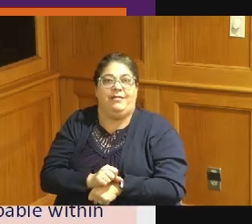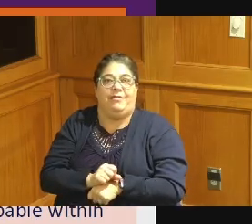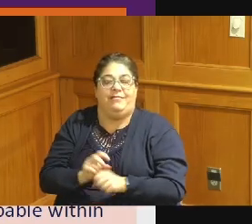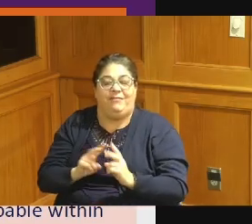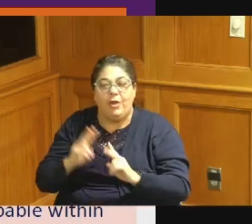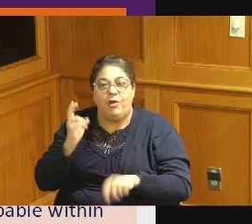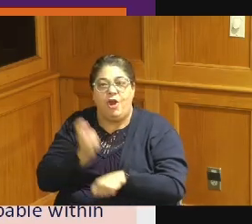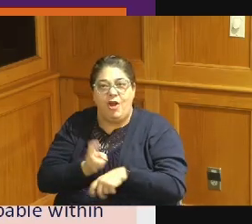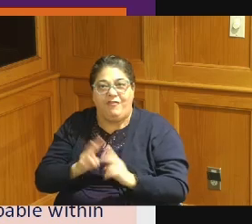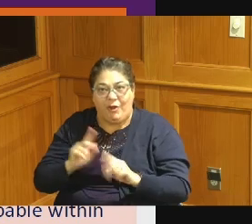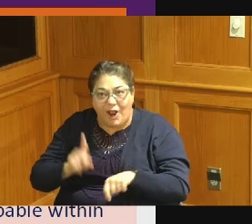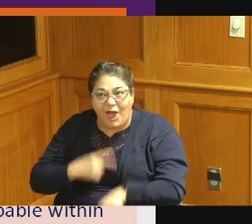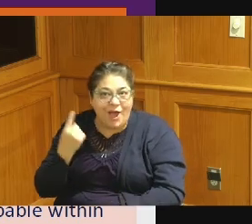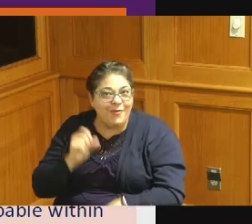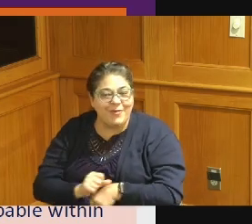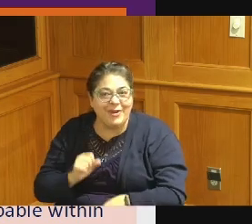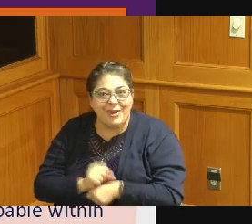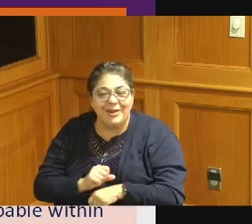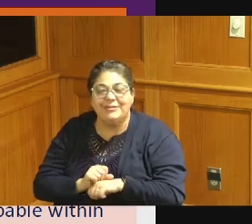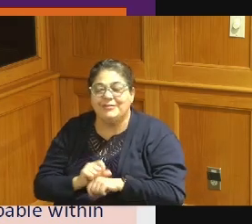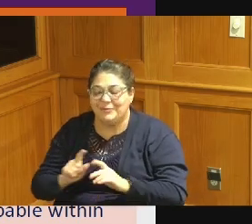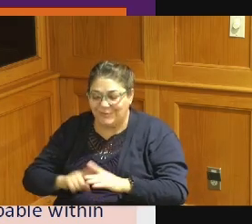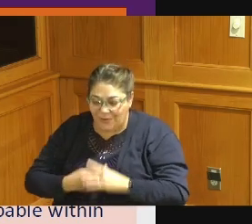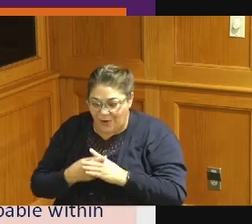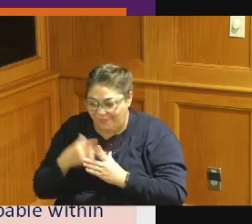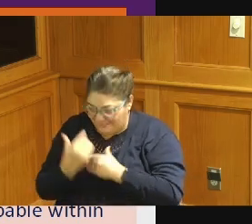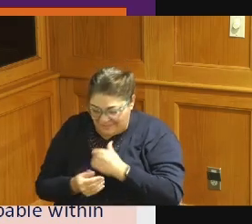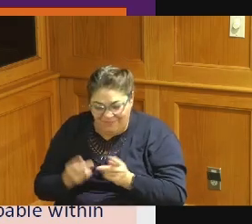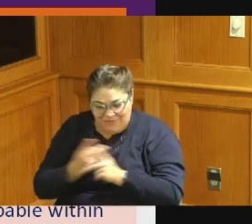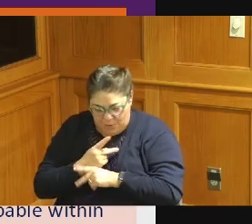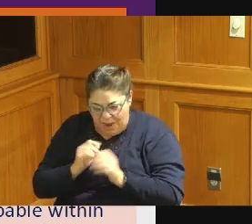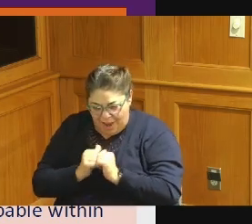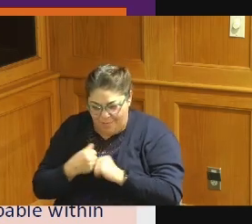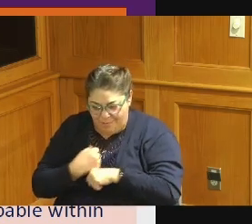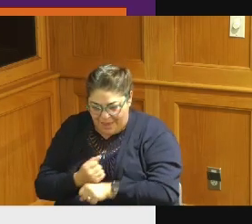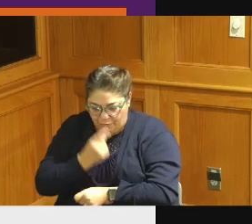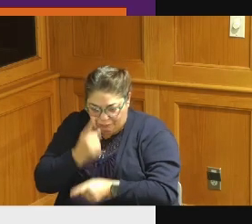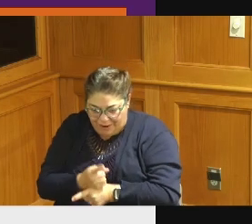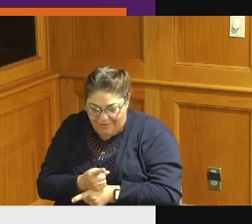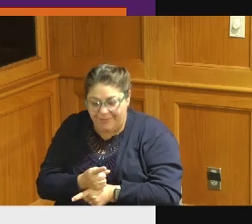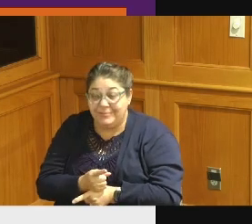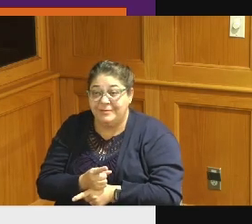long, in partnership with these potential projects to figure out how to make it work right.